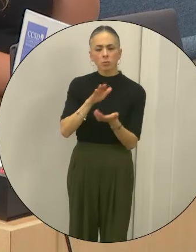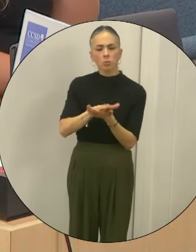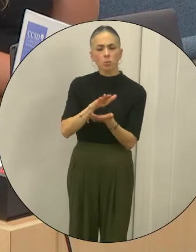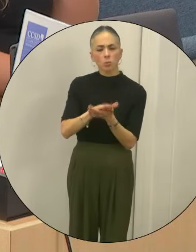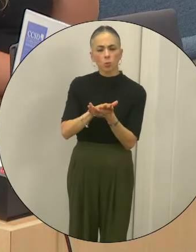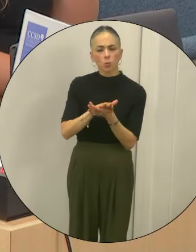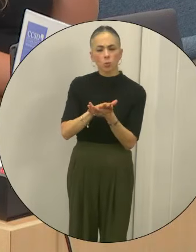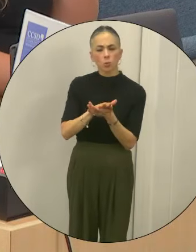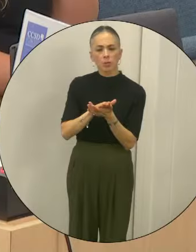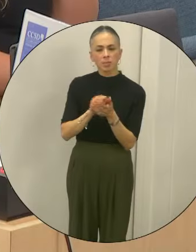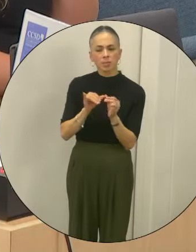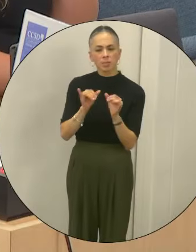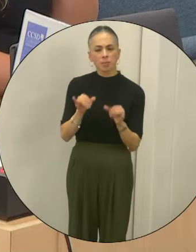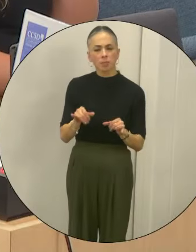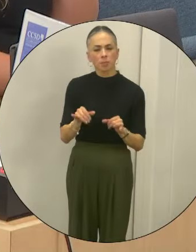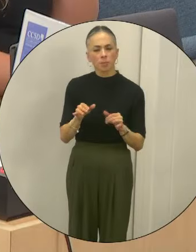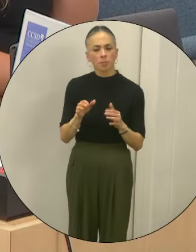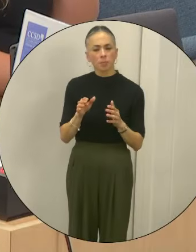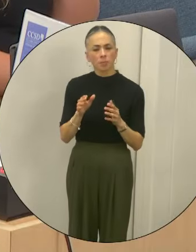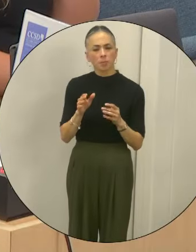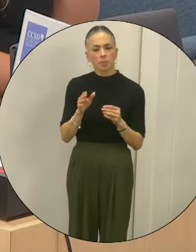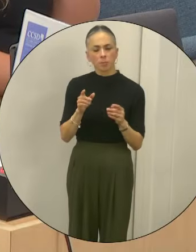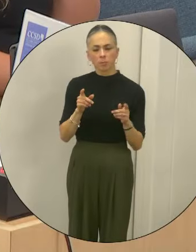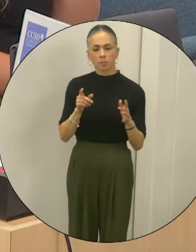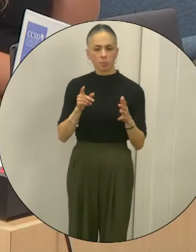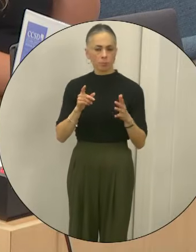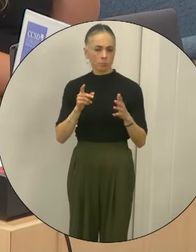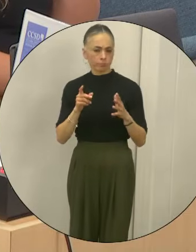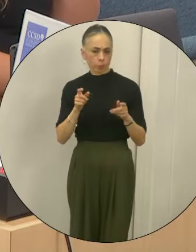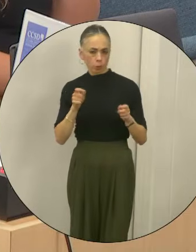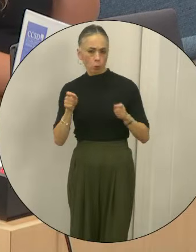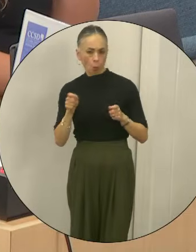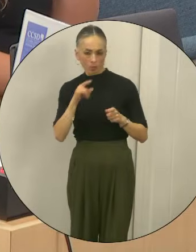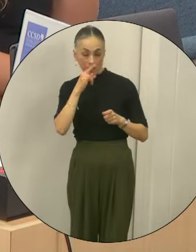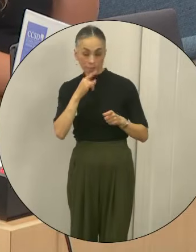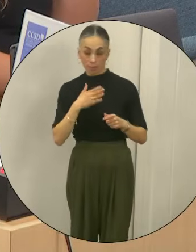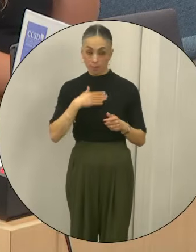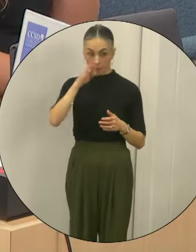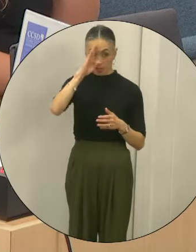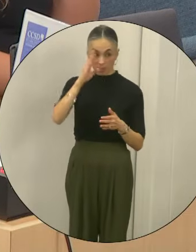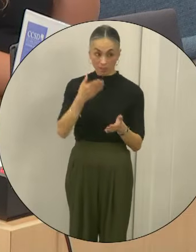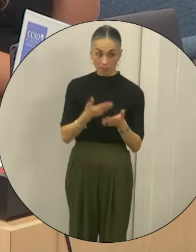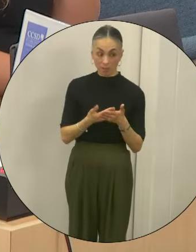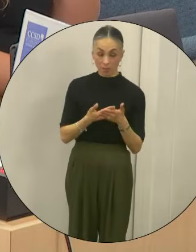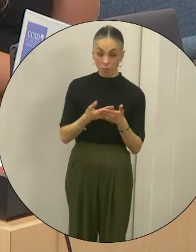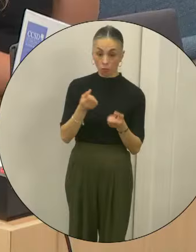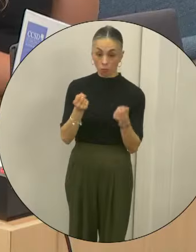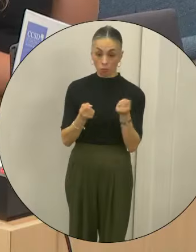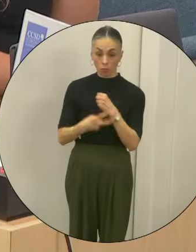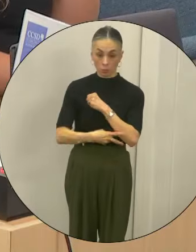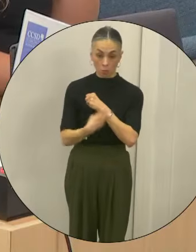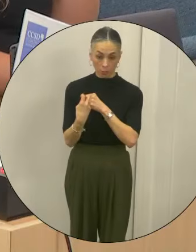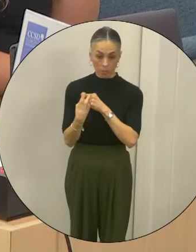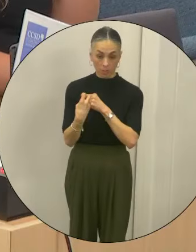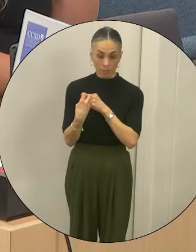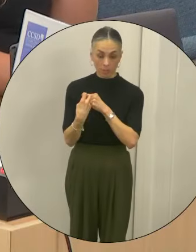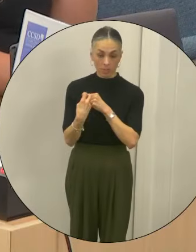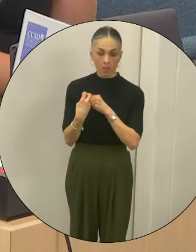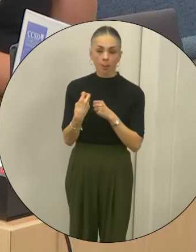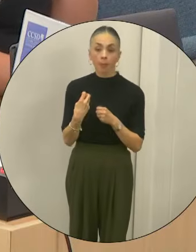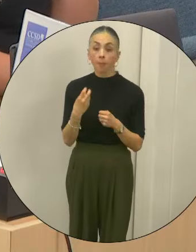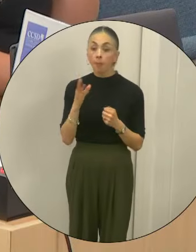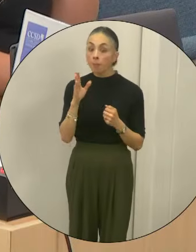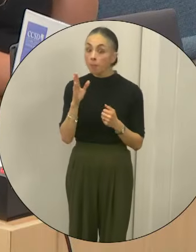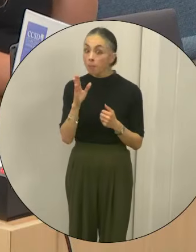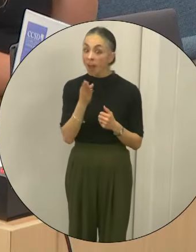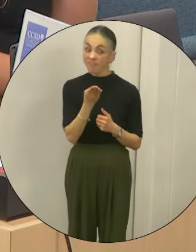system works in having control of the kids. My son's car was stolen by a 14-year-old.